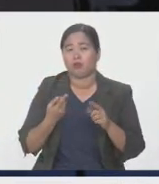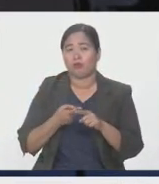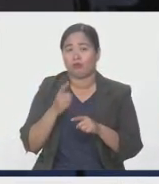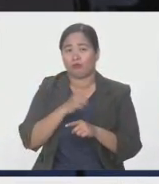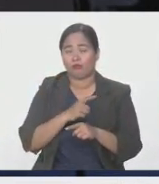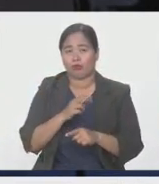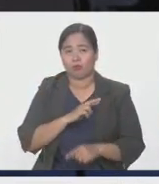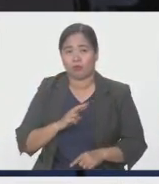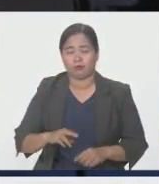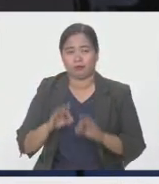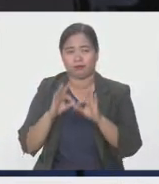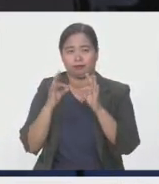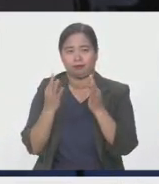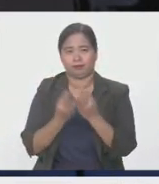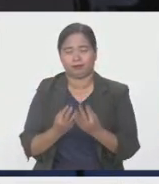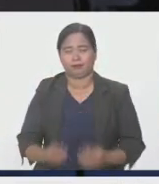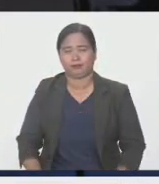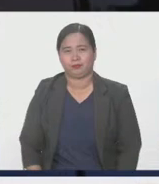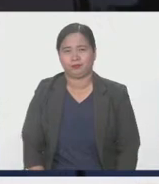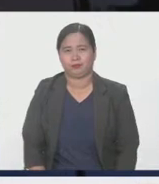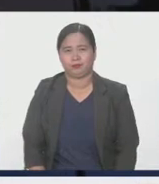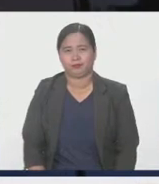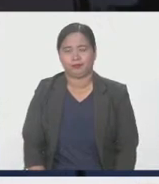royal family.